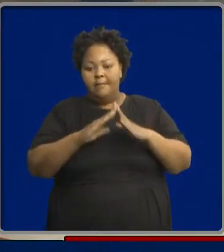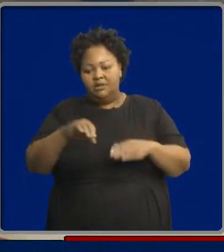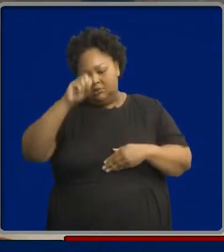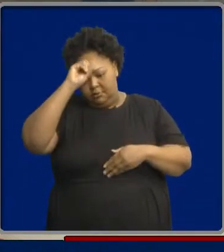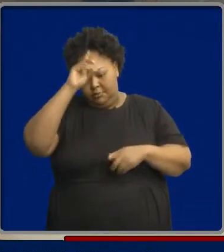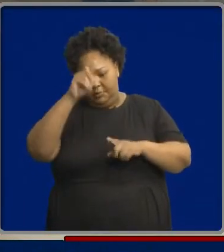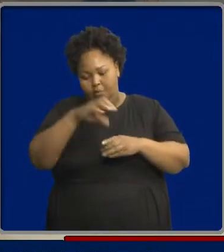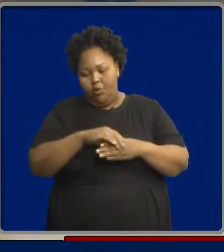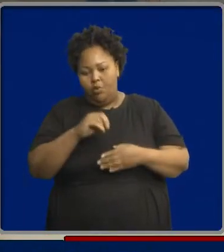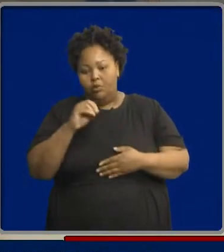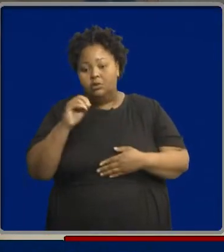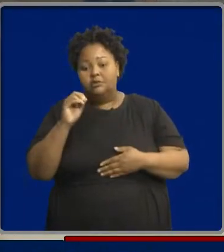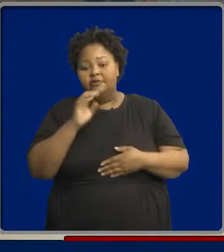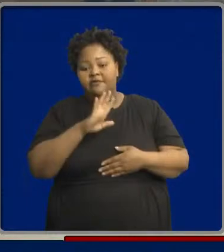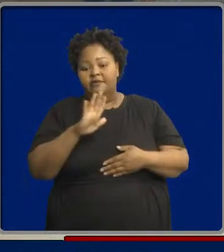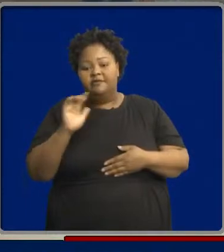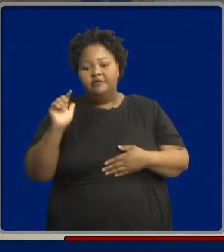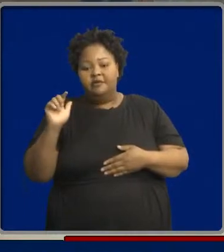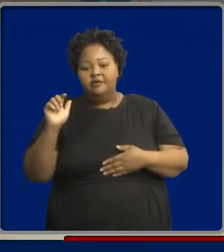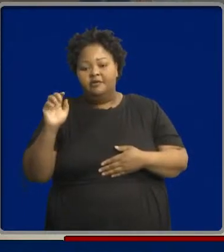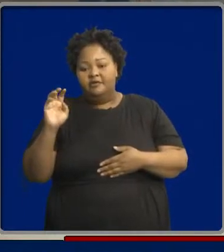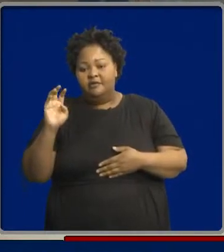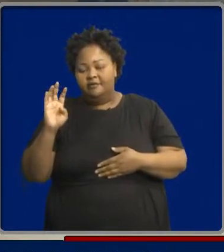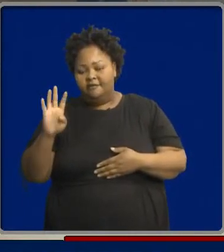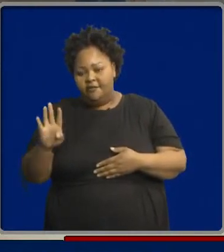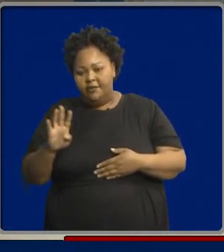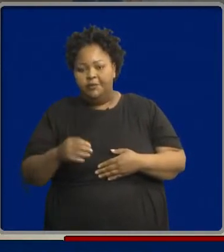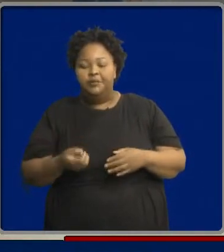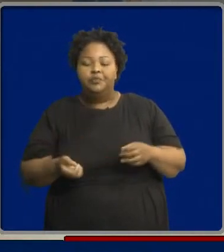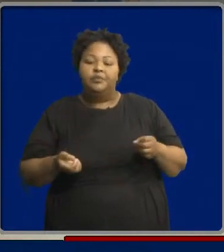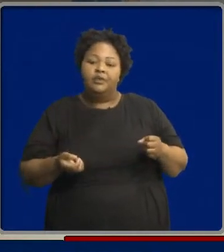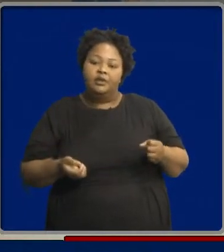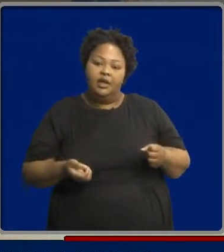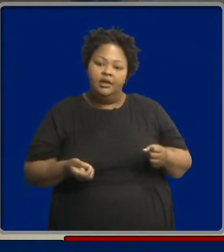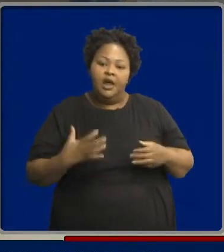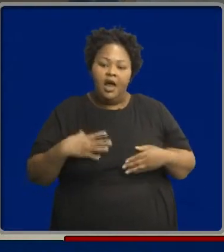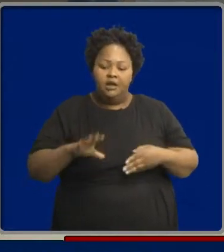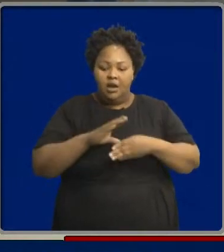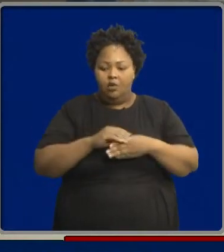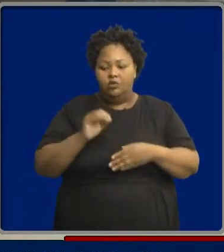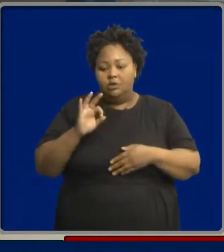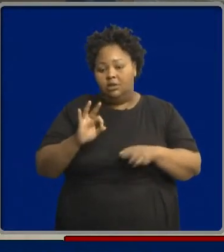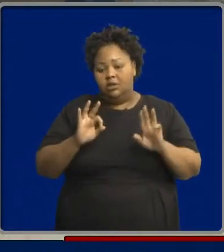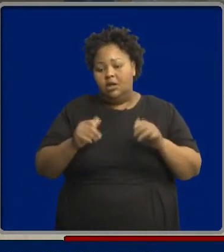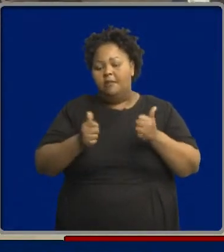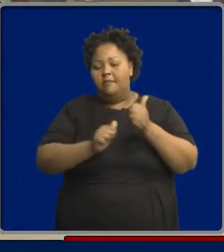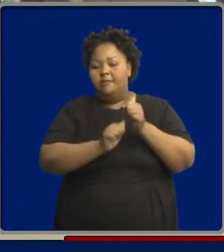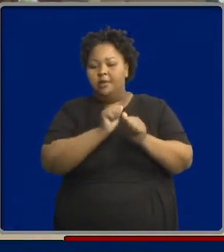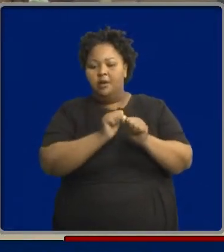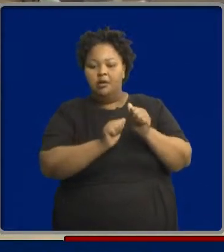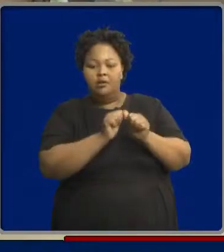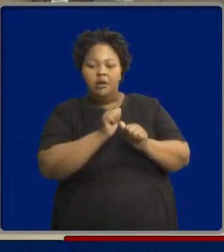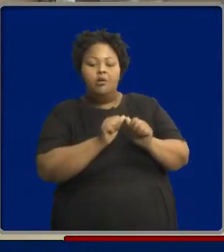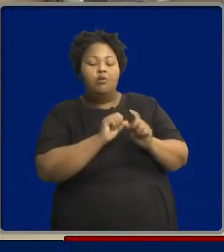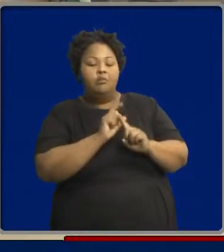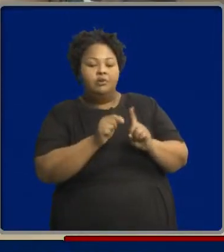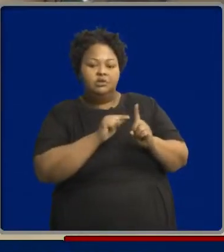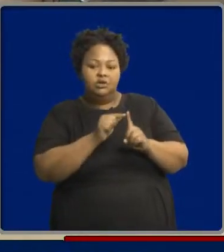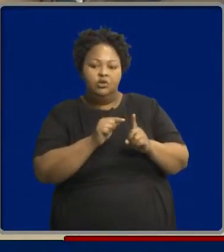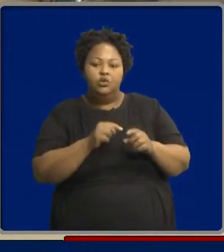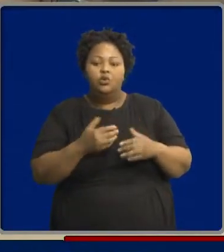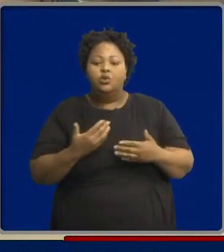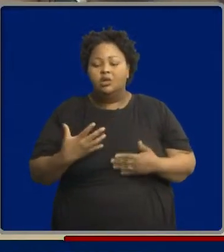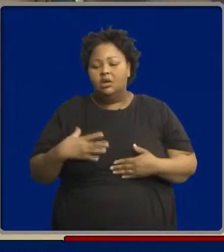age 39. And he is the younger brother of the first accused, Hlopsile. The fourth accused is Zwakele Minenhle Shongo,